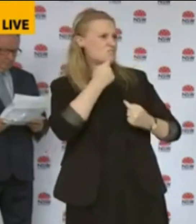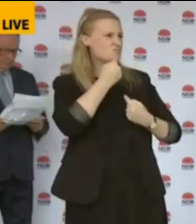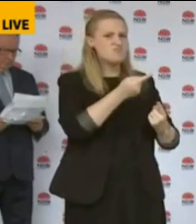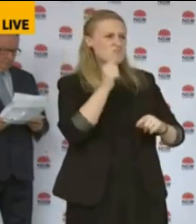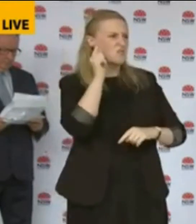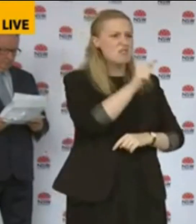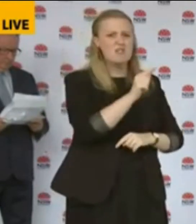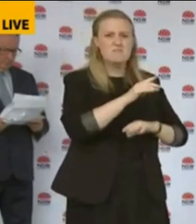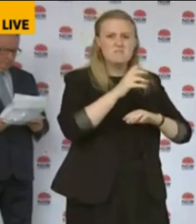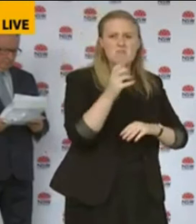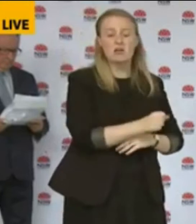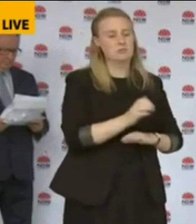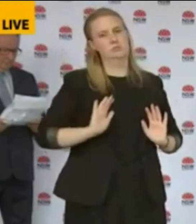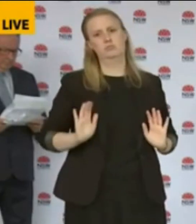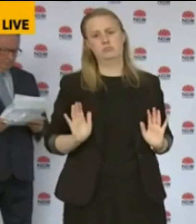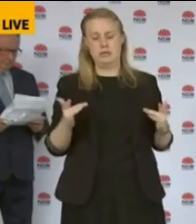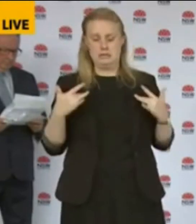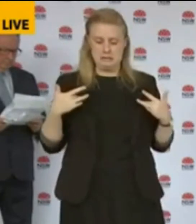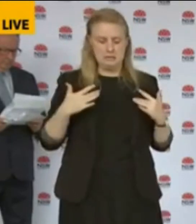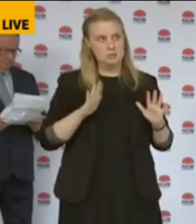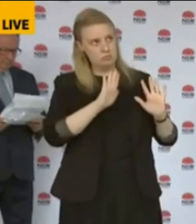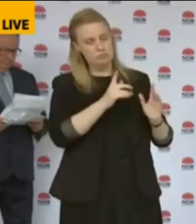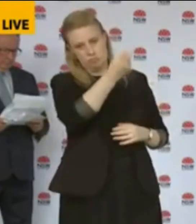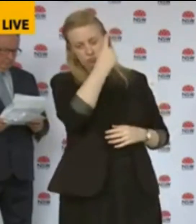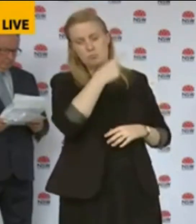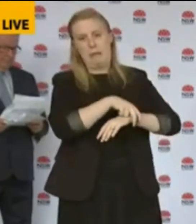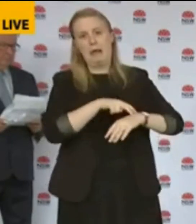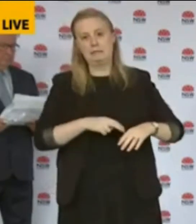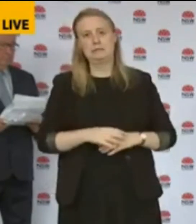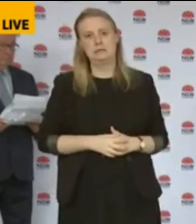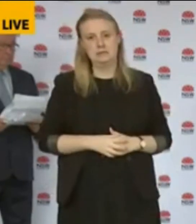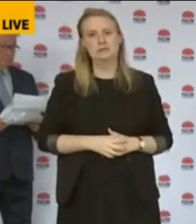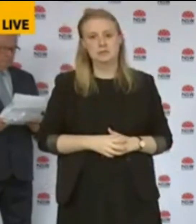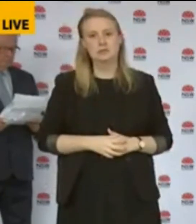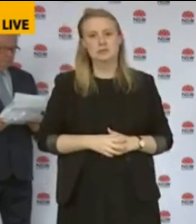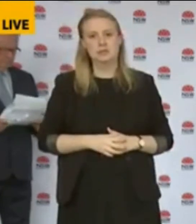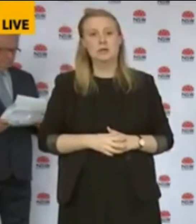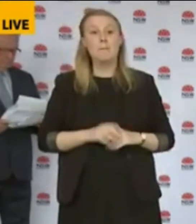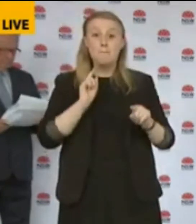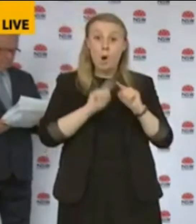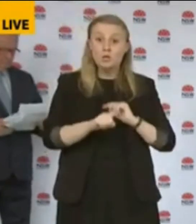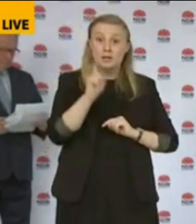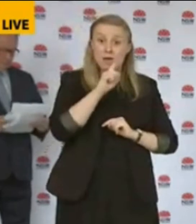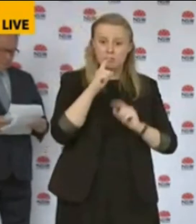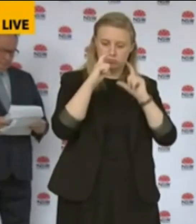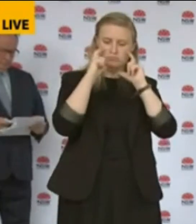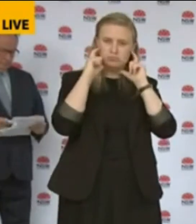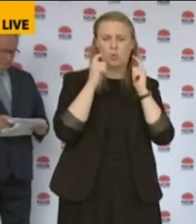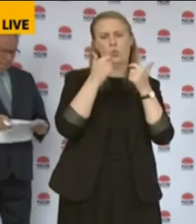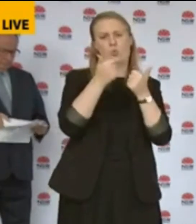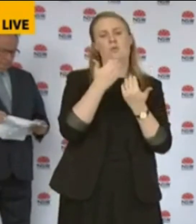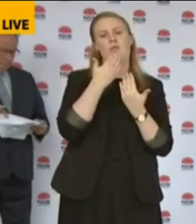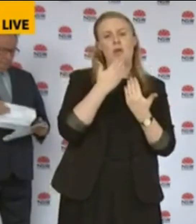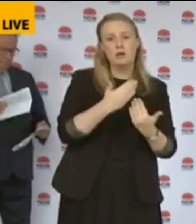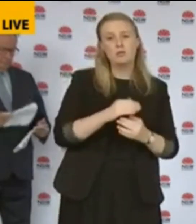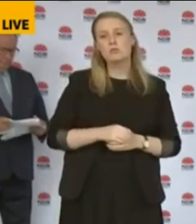railway stations, and we have seen, obviously, generally overwhelming support. So I thank everyone for doing that. It is